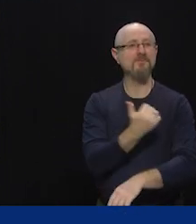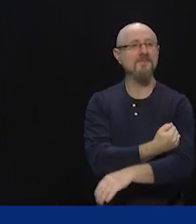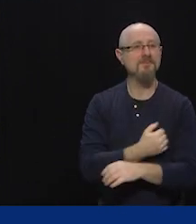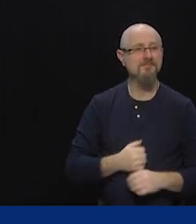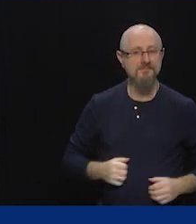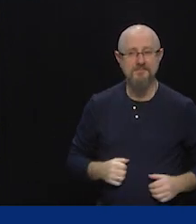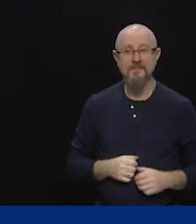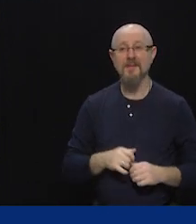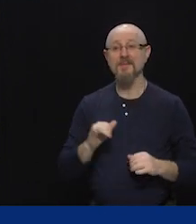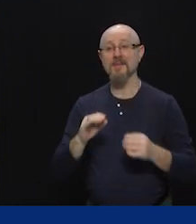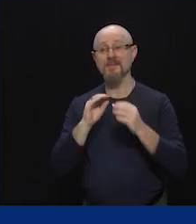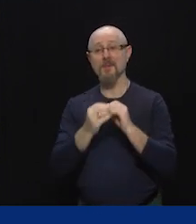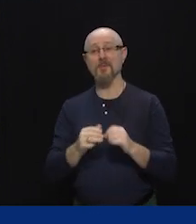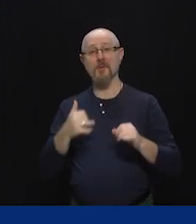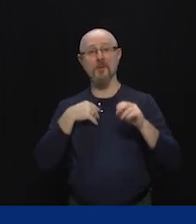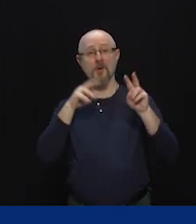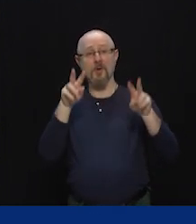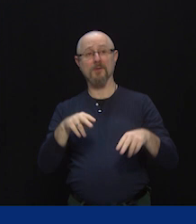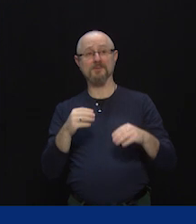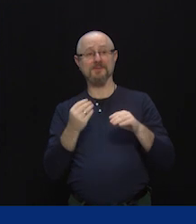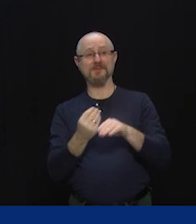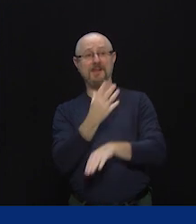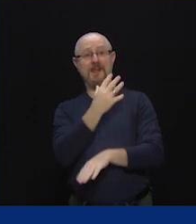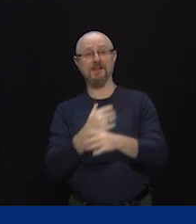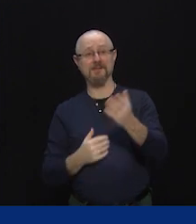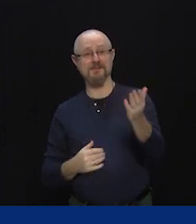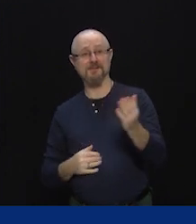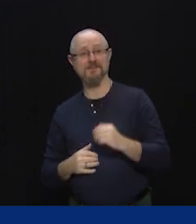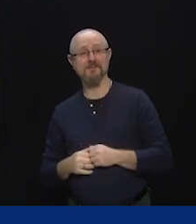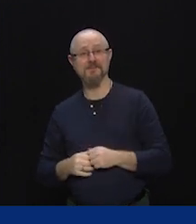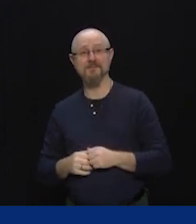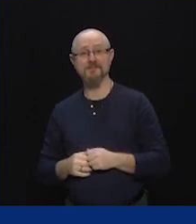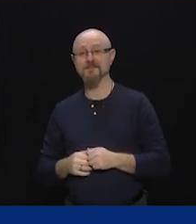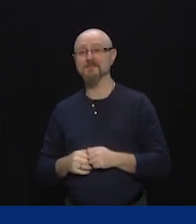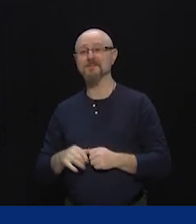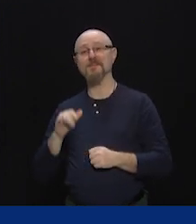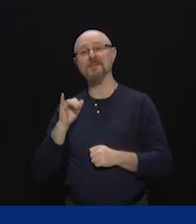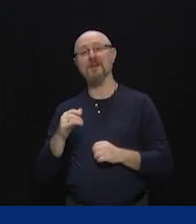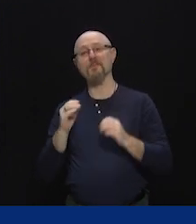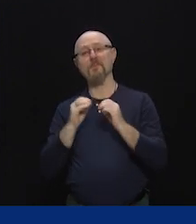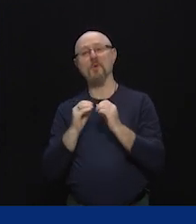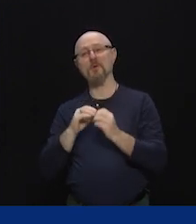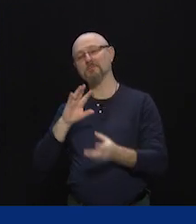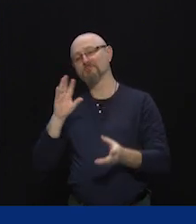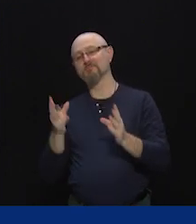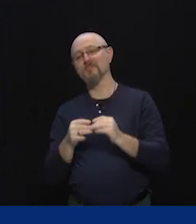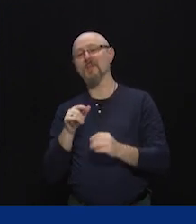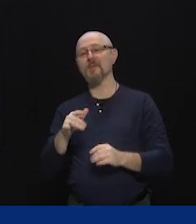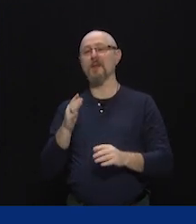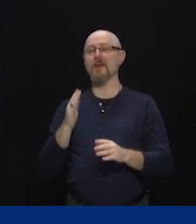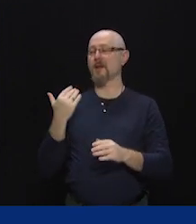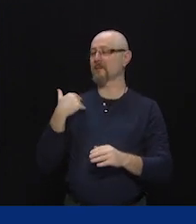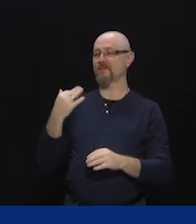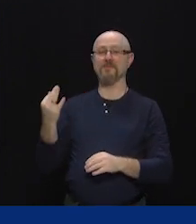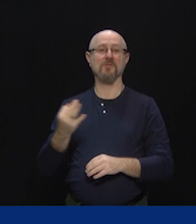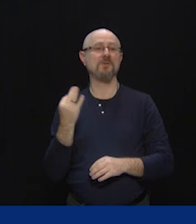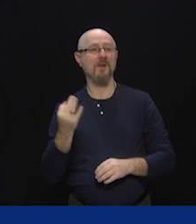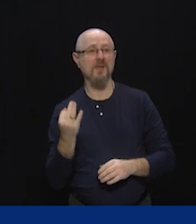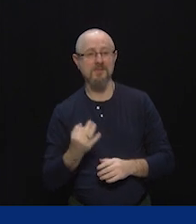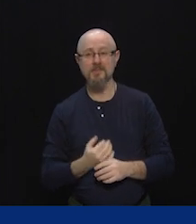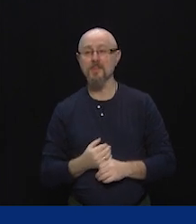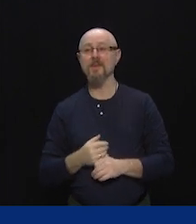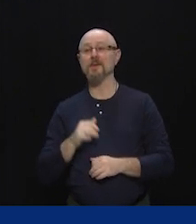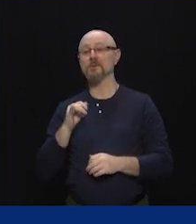see in the slide here are more complete than the data that we released on Friday, and they show admissions